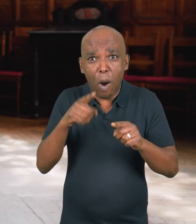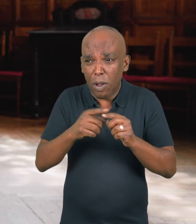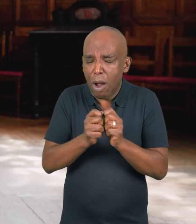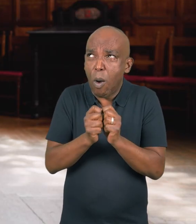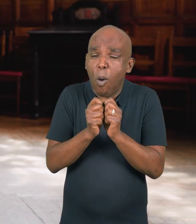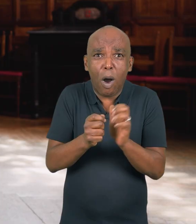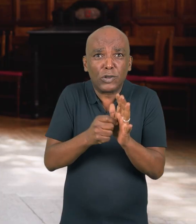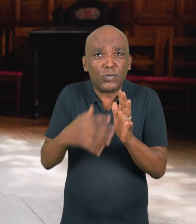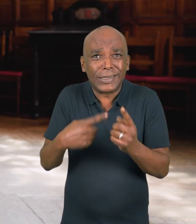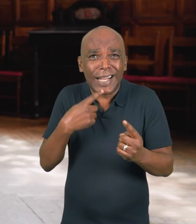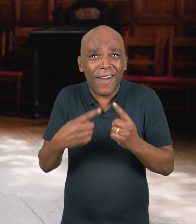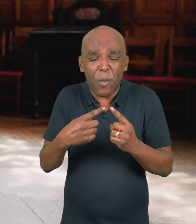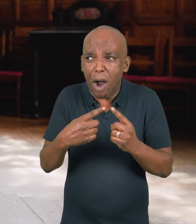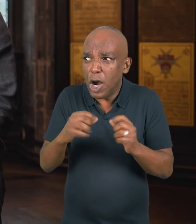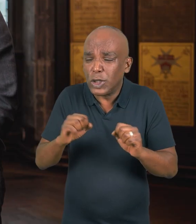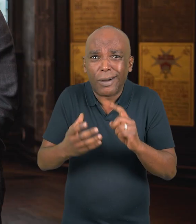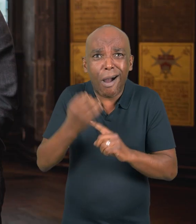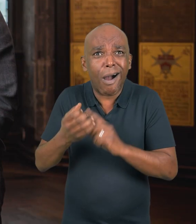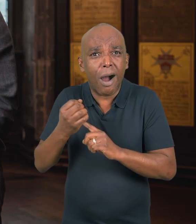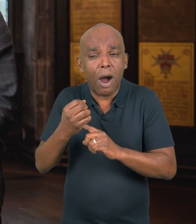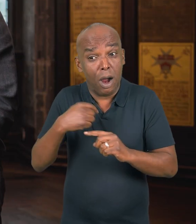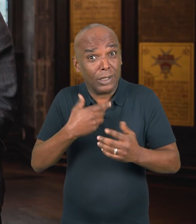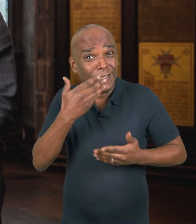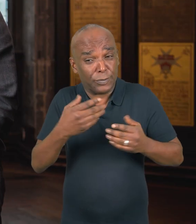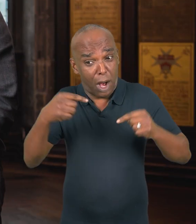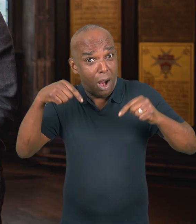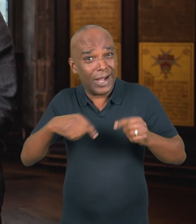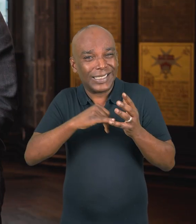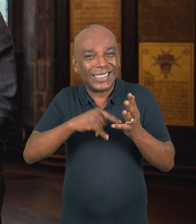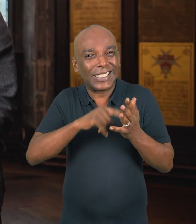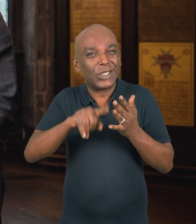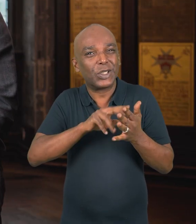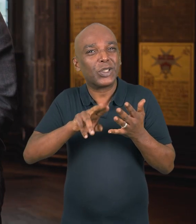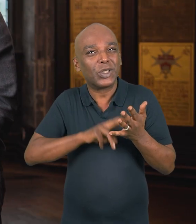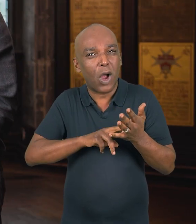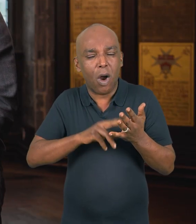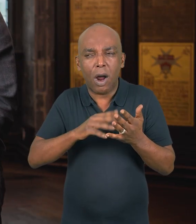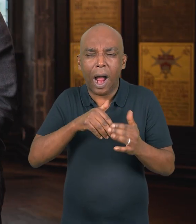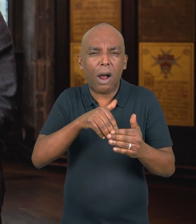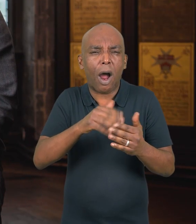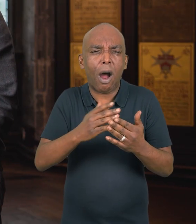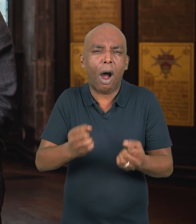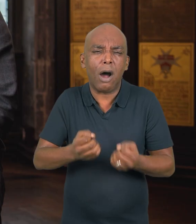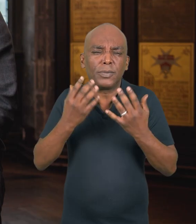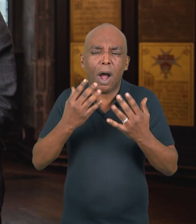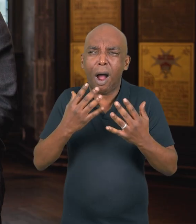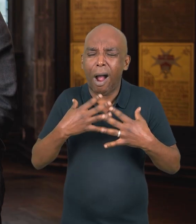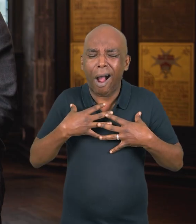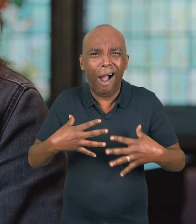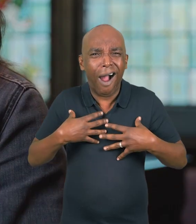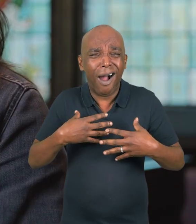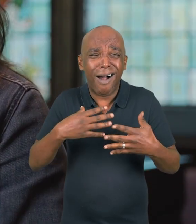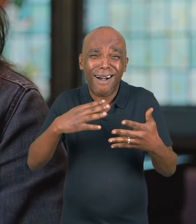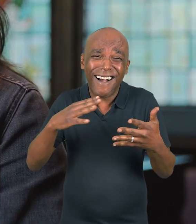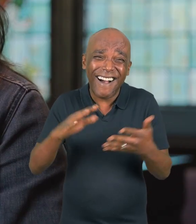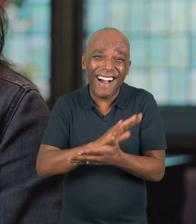an untapped treasure trove of information. I would describe the St John Archive as inspiring, surprising,